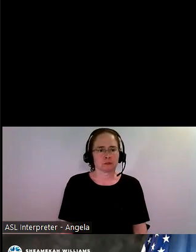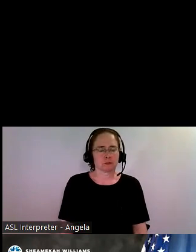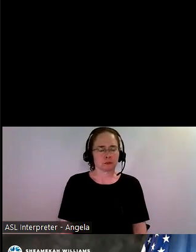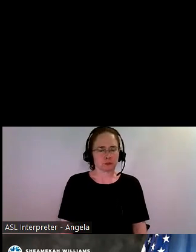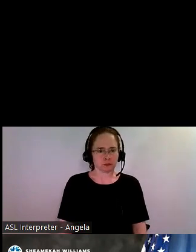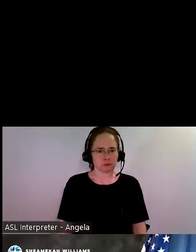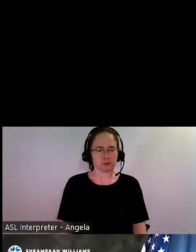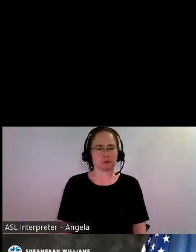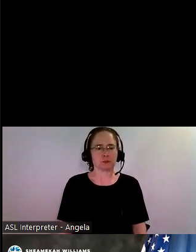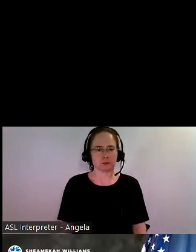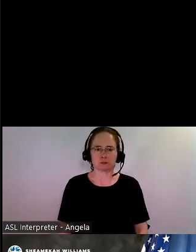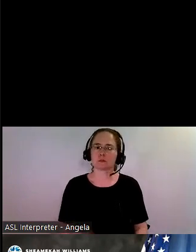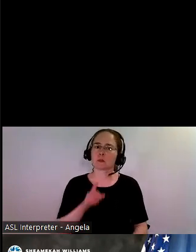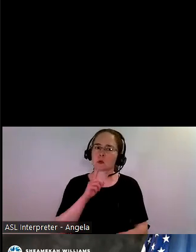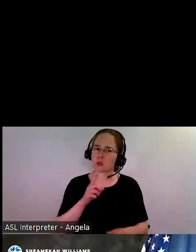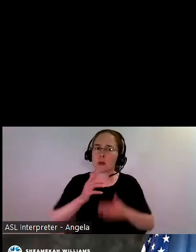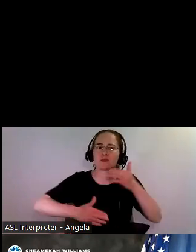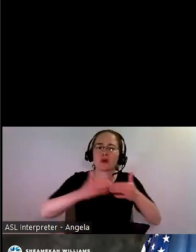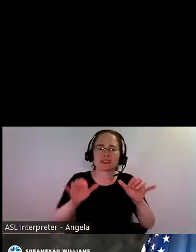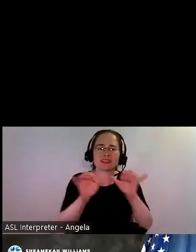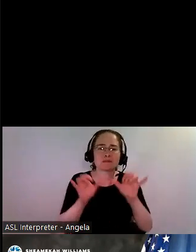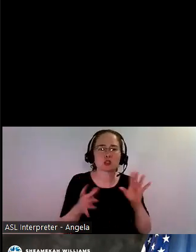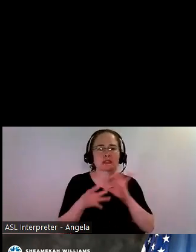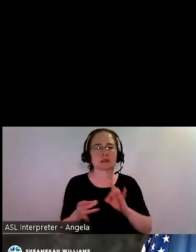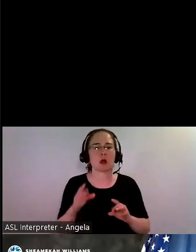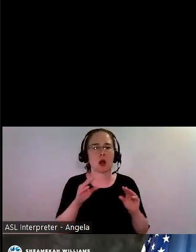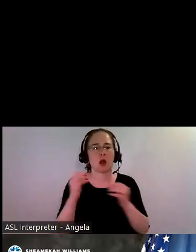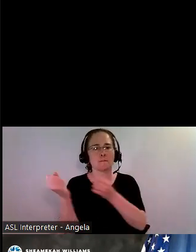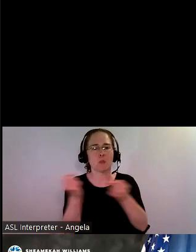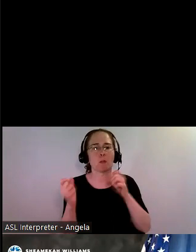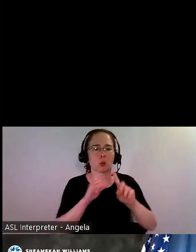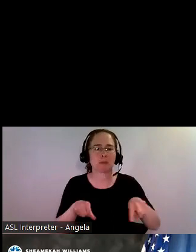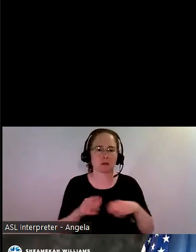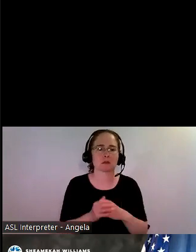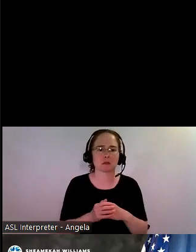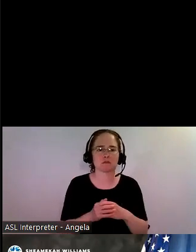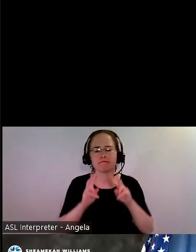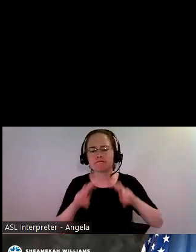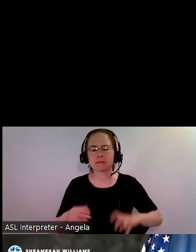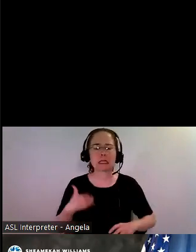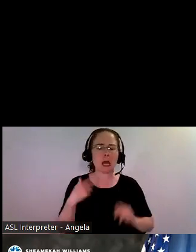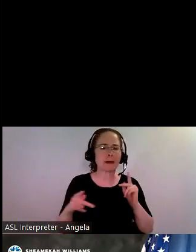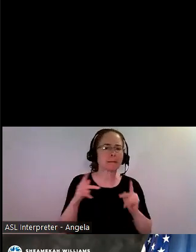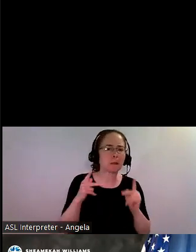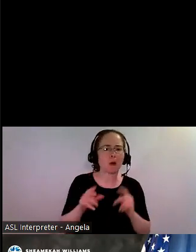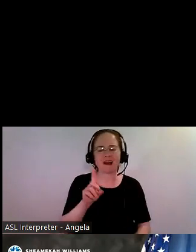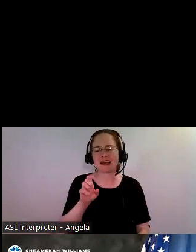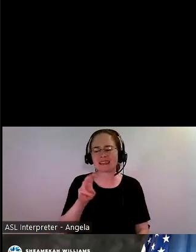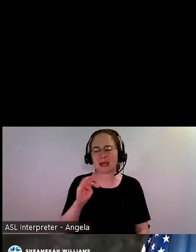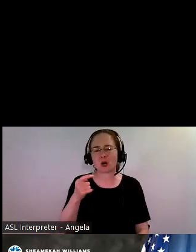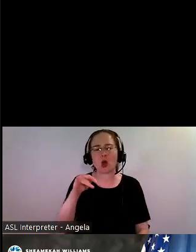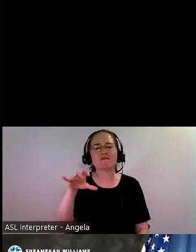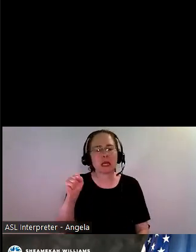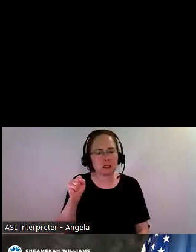This slide right here is really process measures around mobile response, really looking at the demographics of your young people, really looking at a